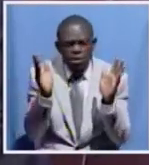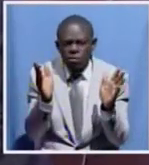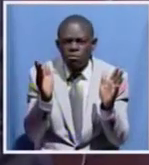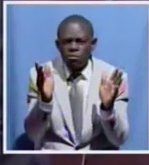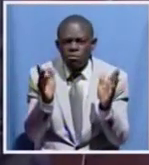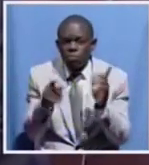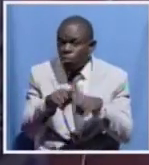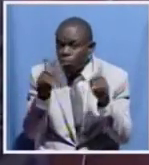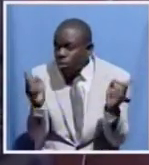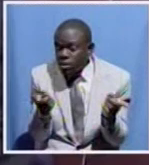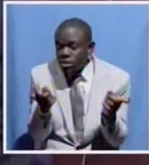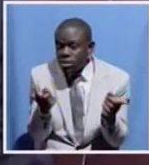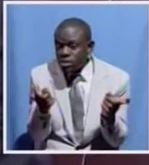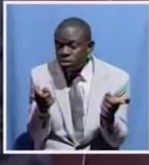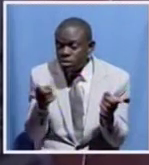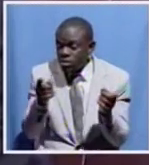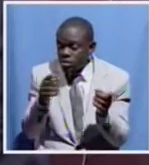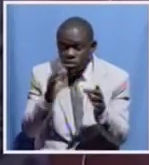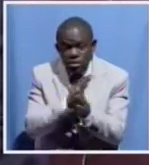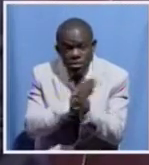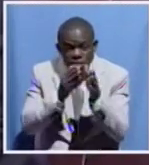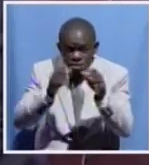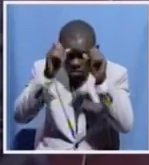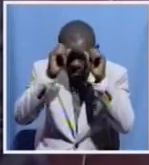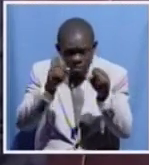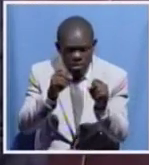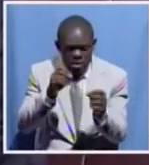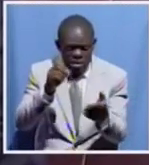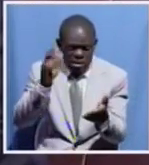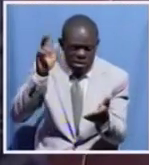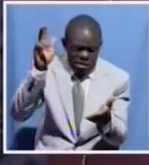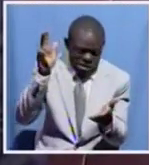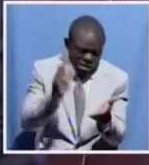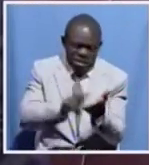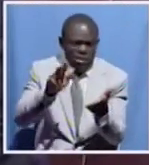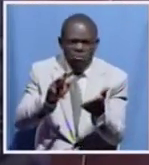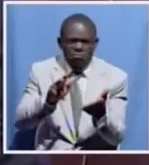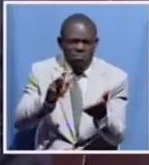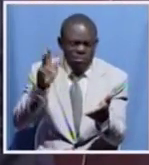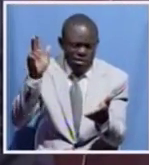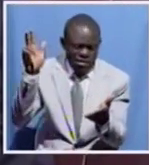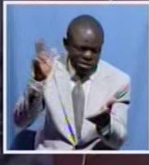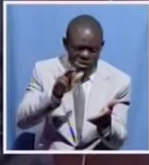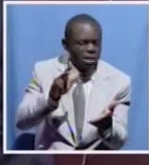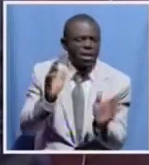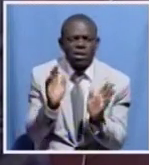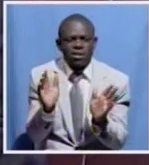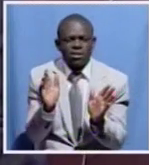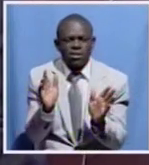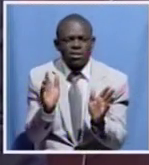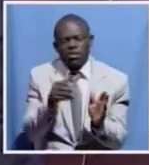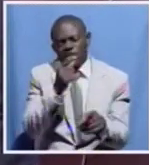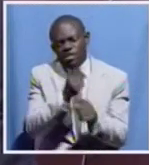people. We have it on the laws, but President Edgar Lungu won't kill nobody. We have it on the statutes, but